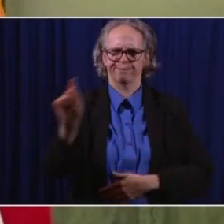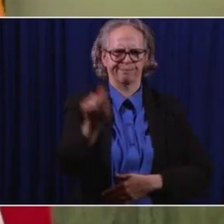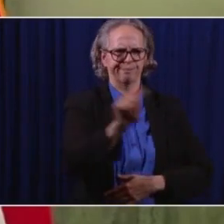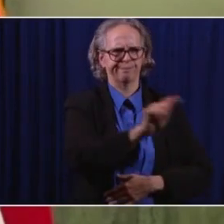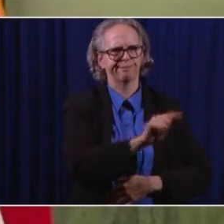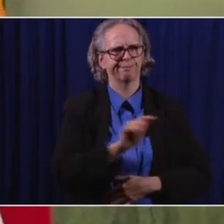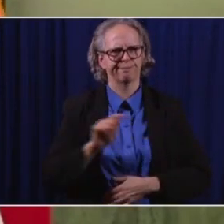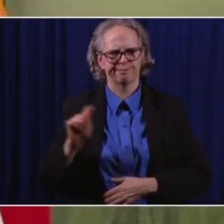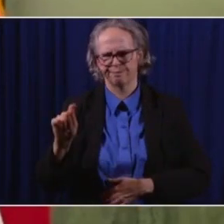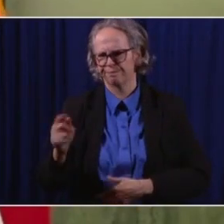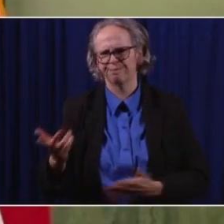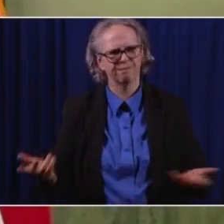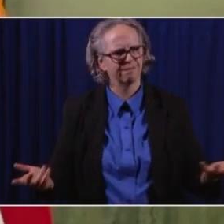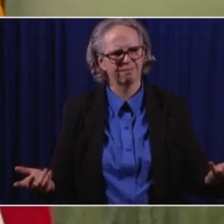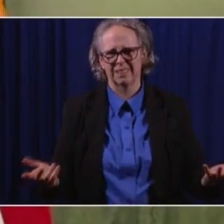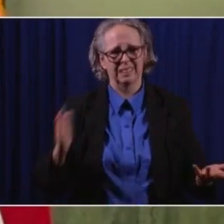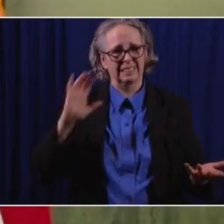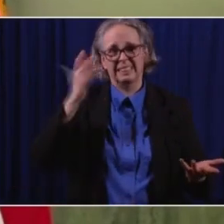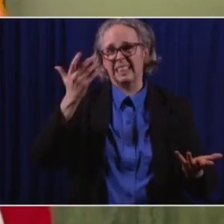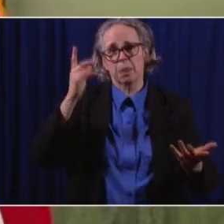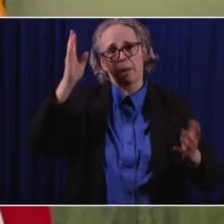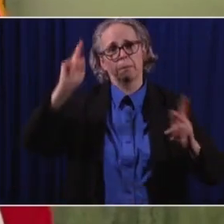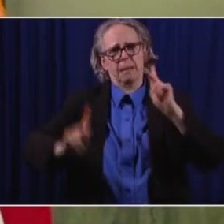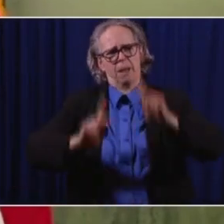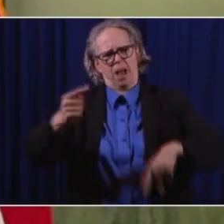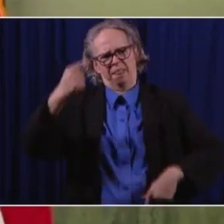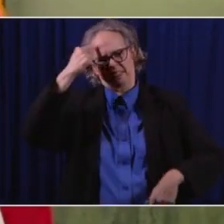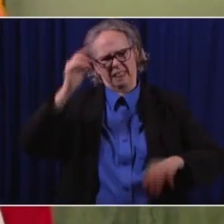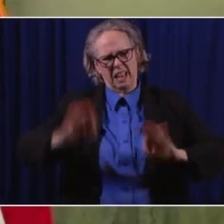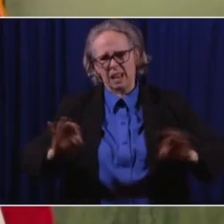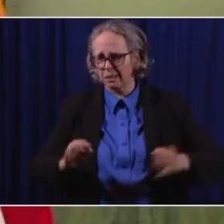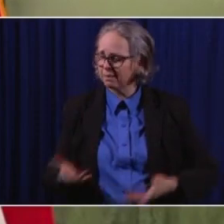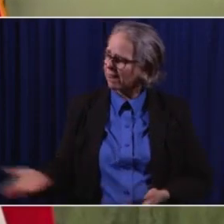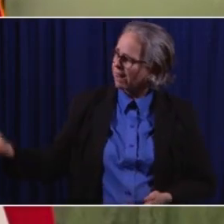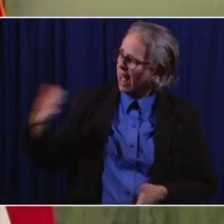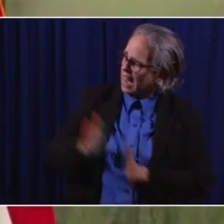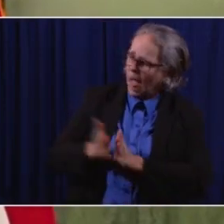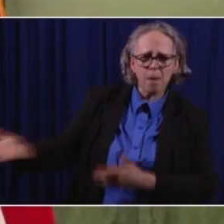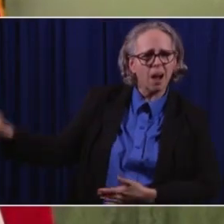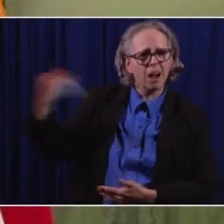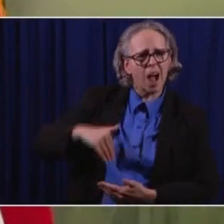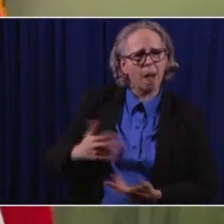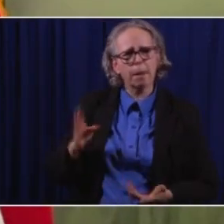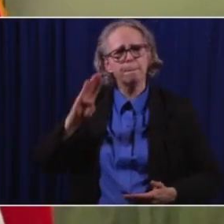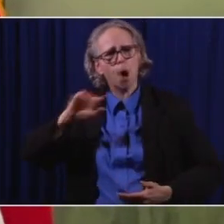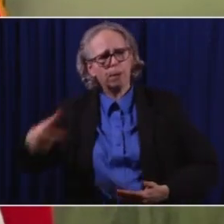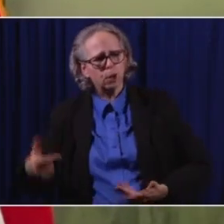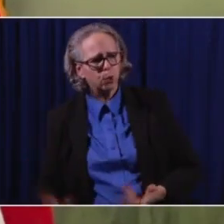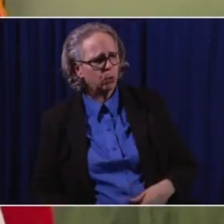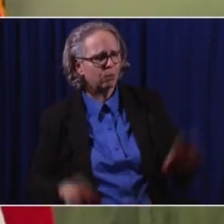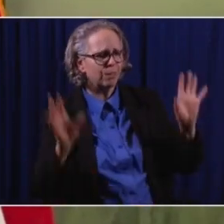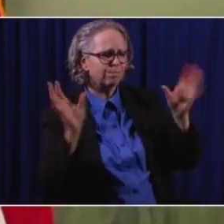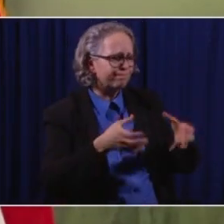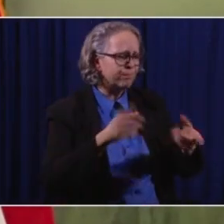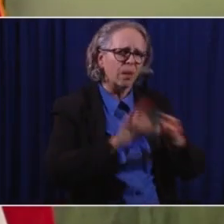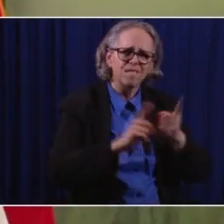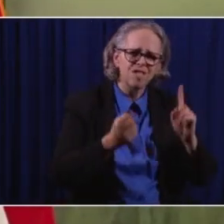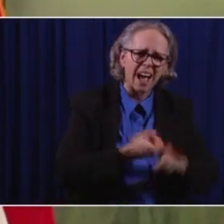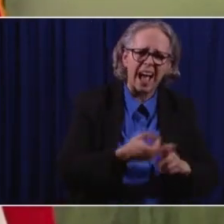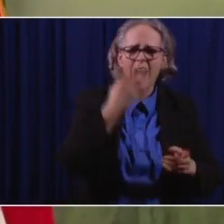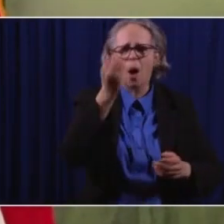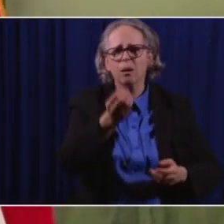benign, seem innocent, having neighbors over for a backyard barbecue, meeting up with friends after a sporting event, or going to a